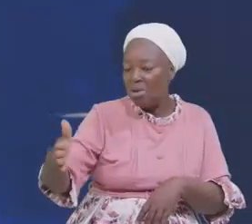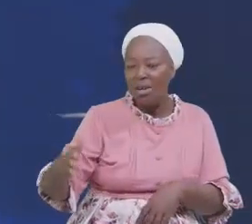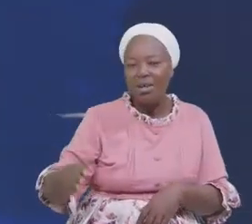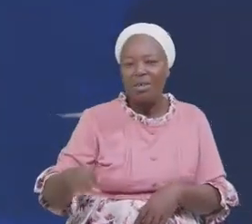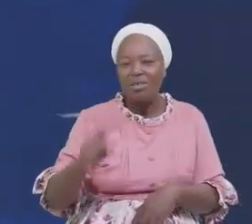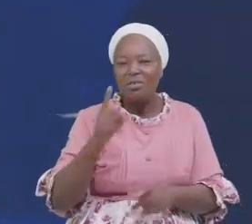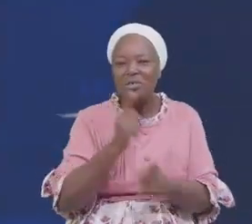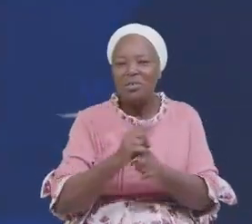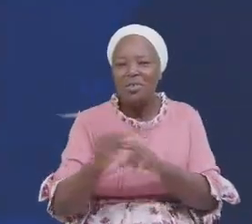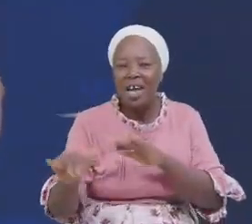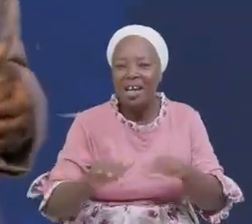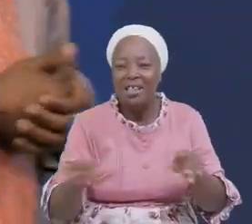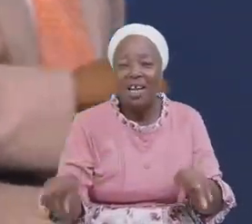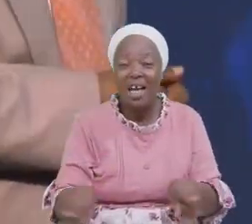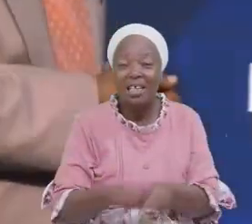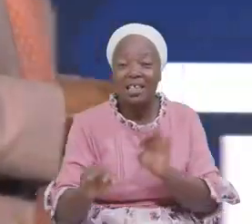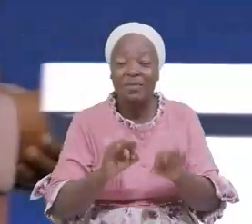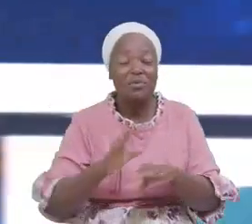hearing.